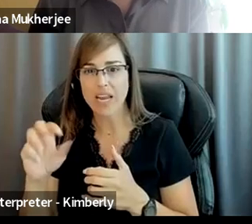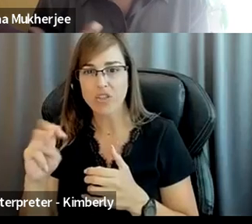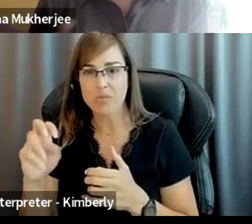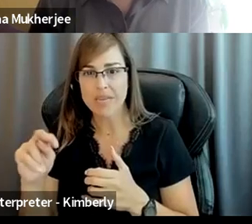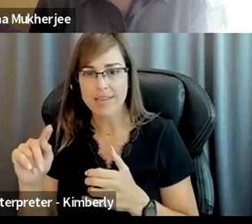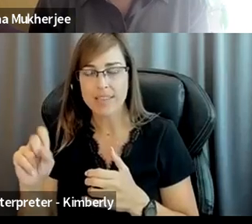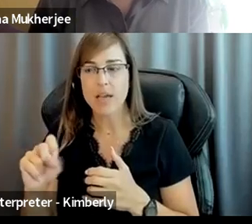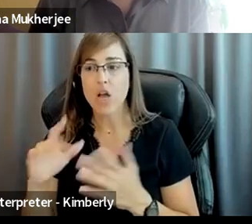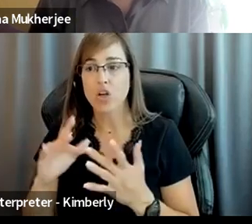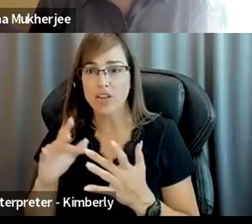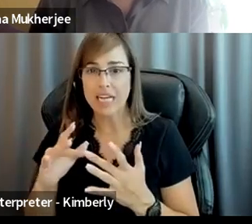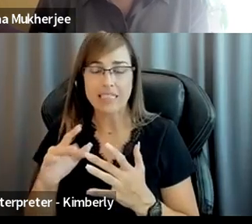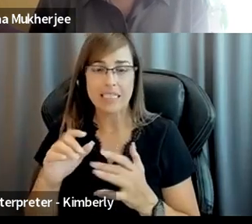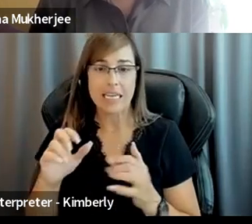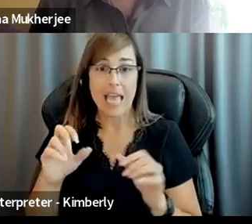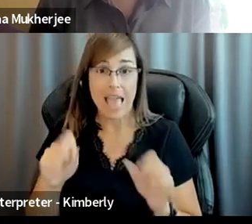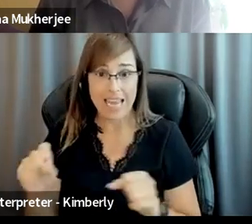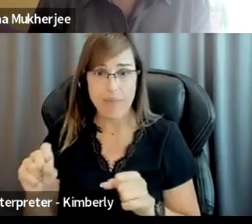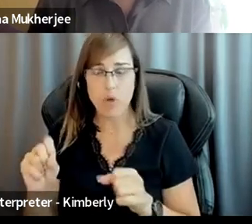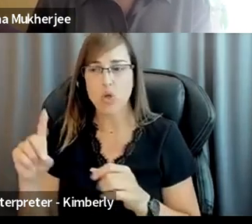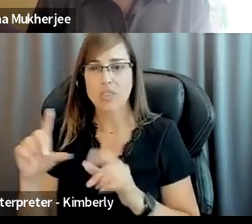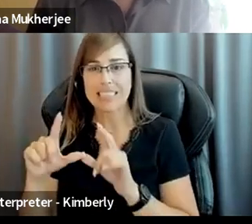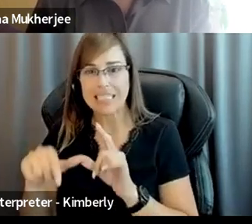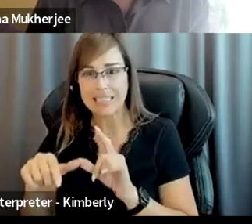can be enabling or disabling in various to various extents,